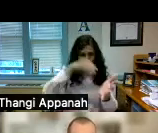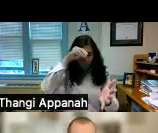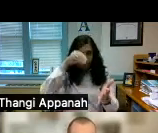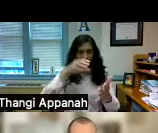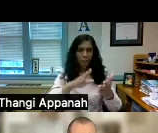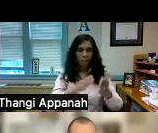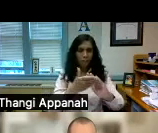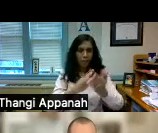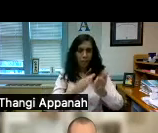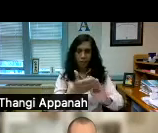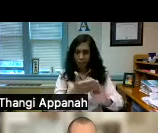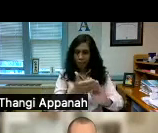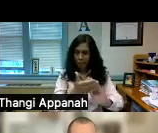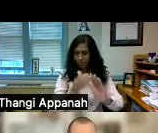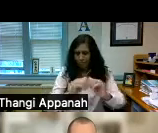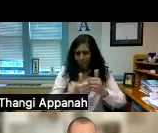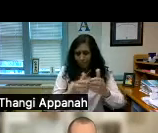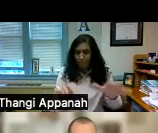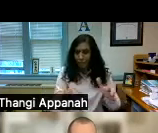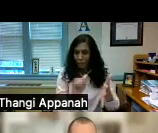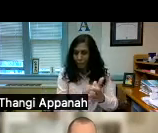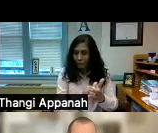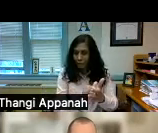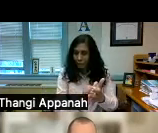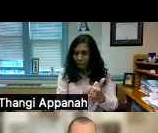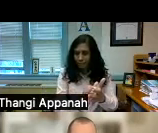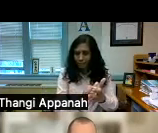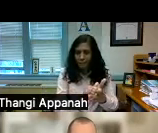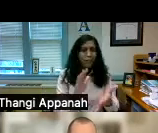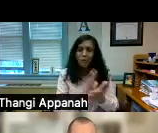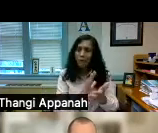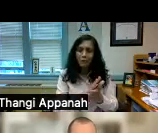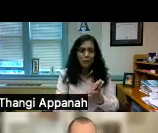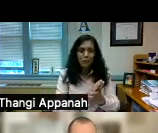So building a professional learning community, how do you do that?